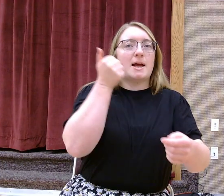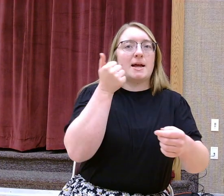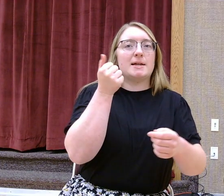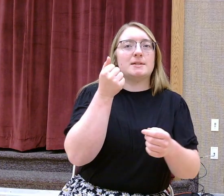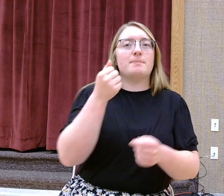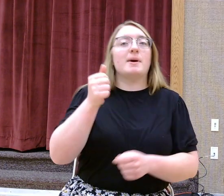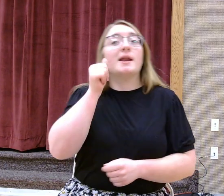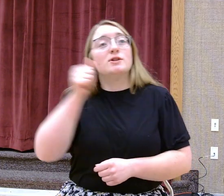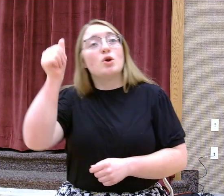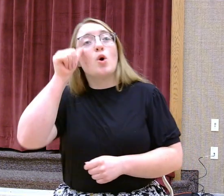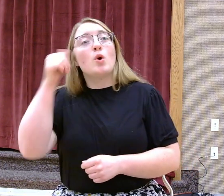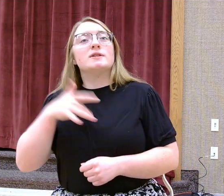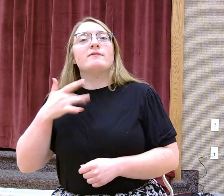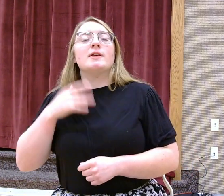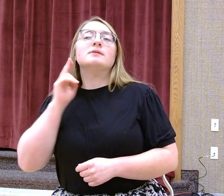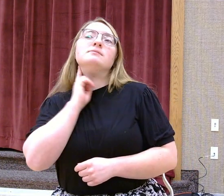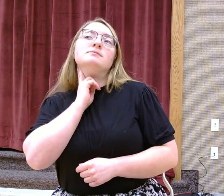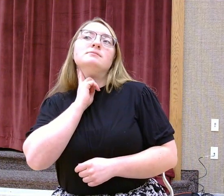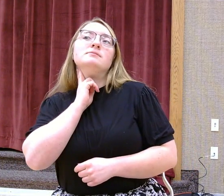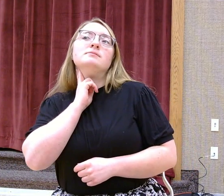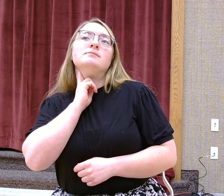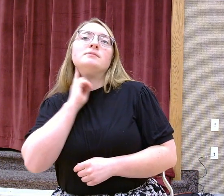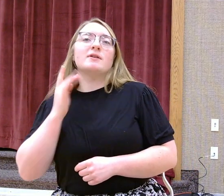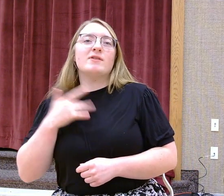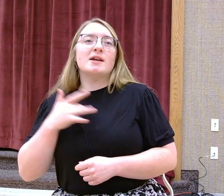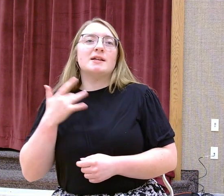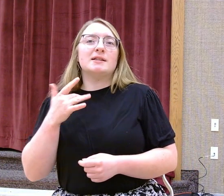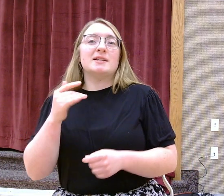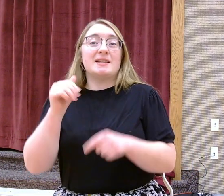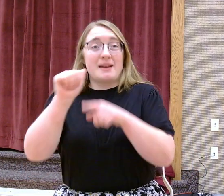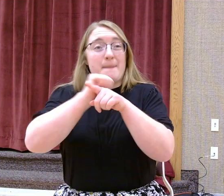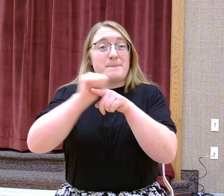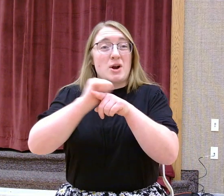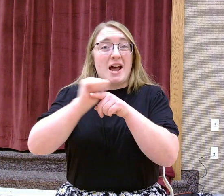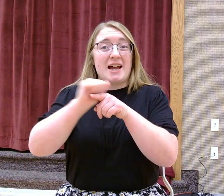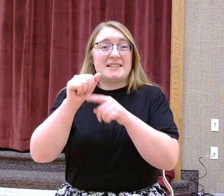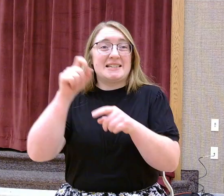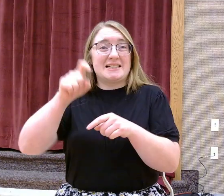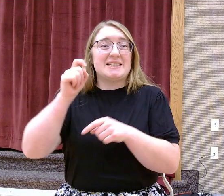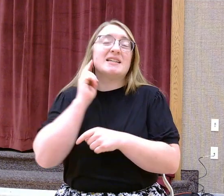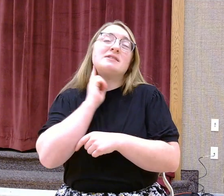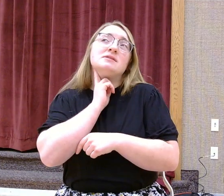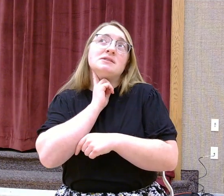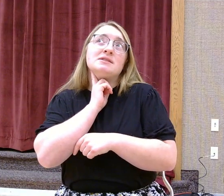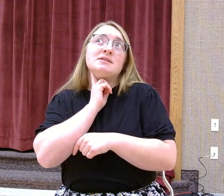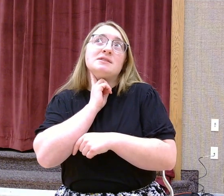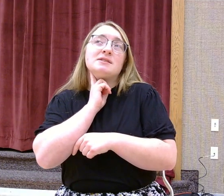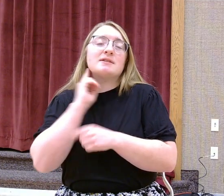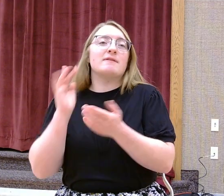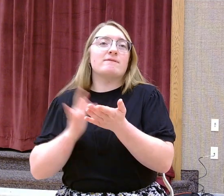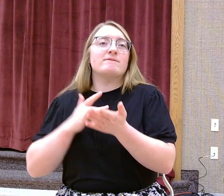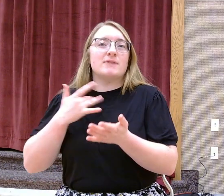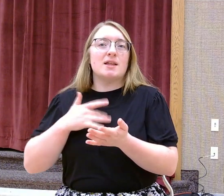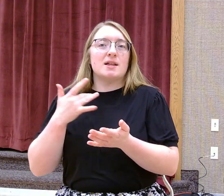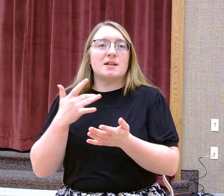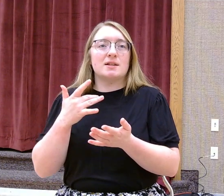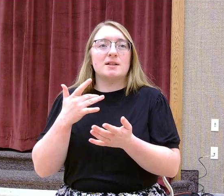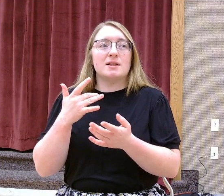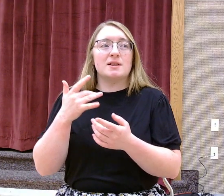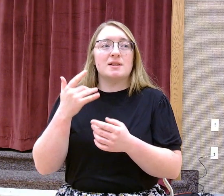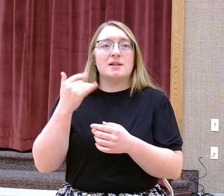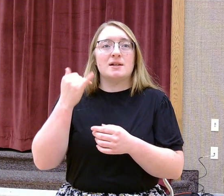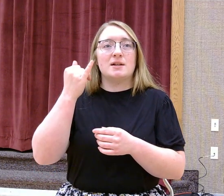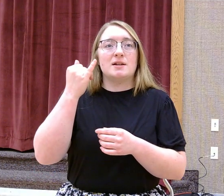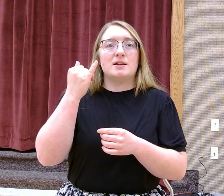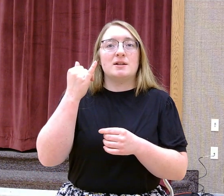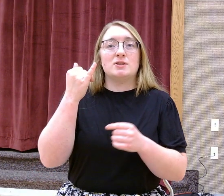Okay, and that takes some practice. It really does to feel that. We're doing CPR, and when they come into the ER, we're doing a lot in the groin